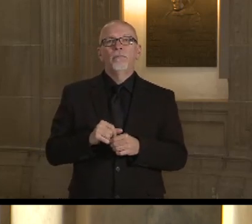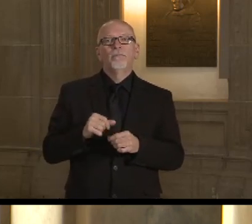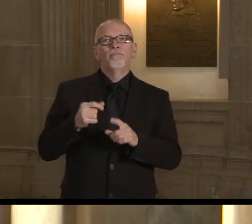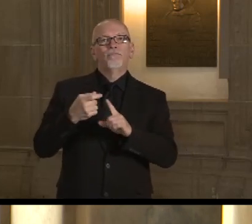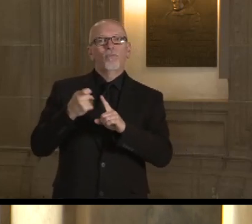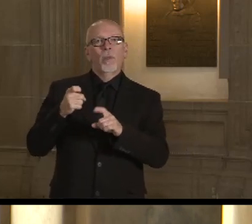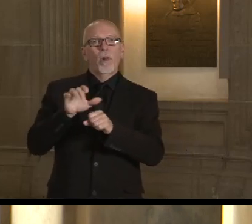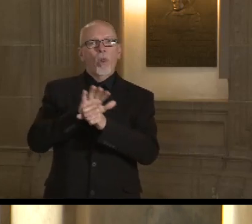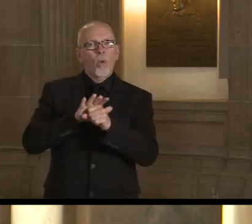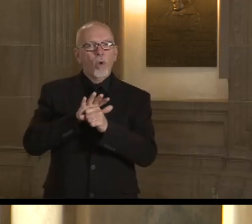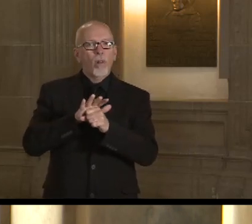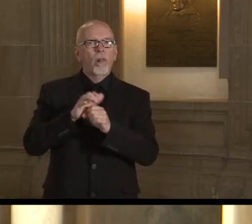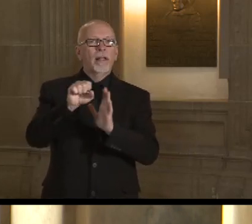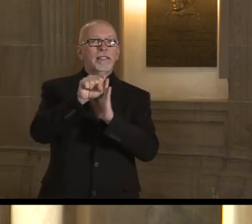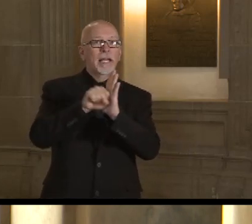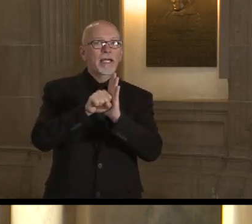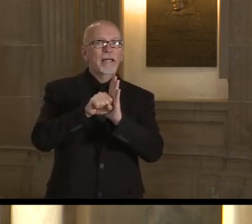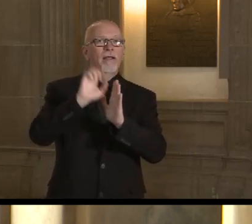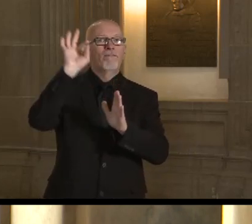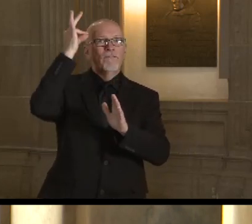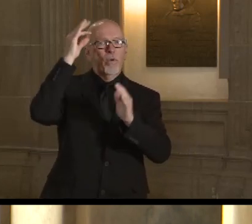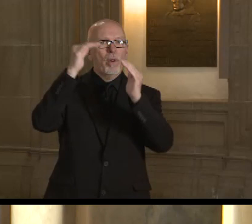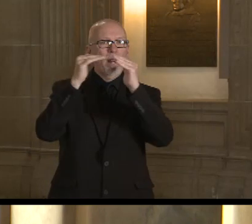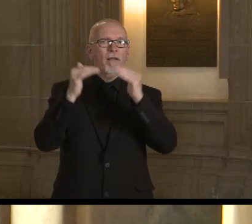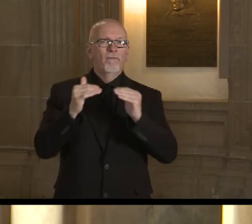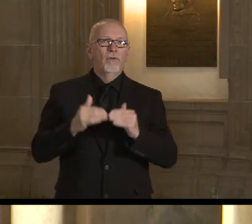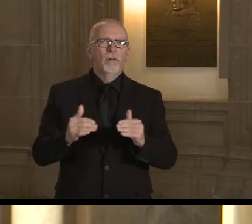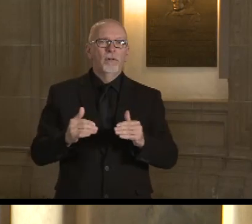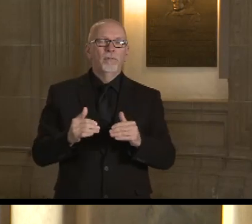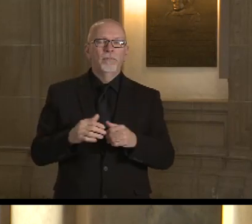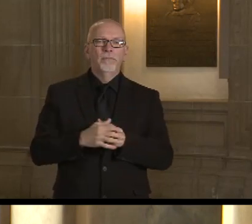from a local, state, and federal